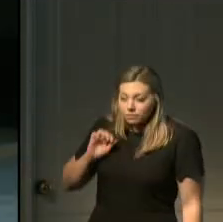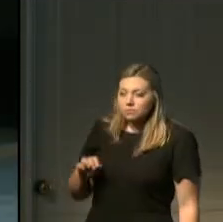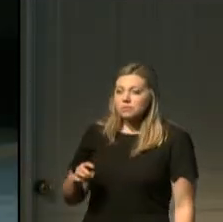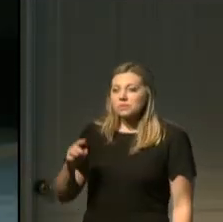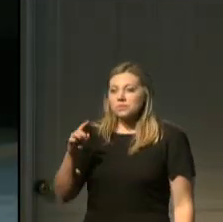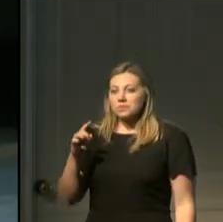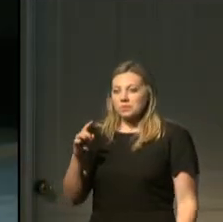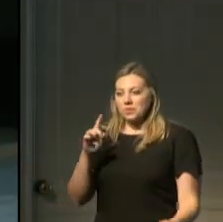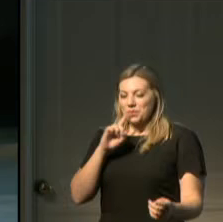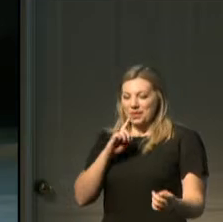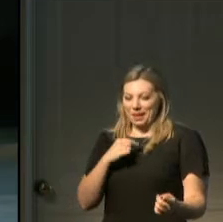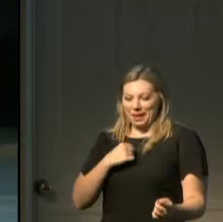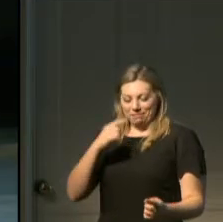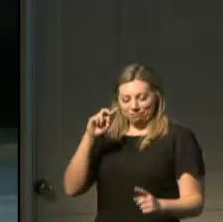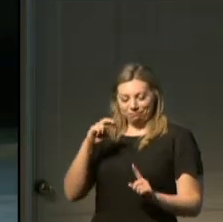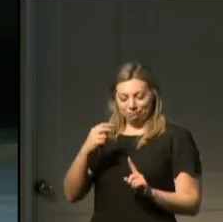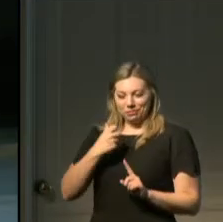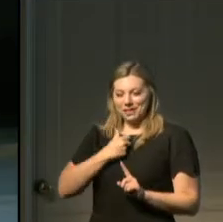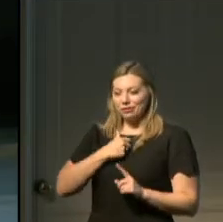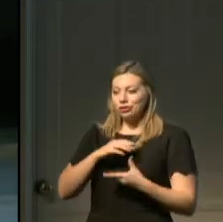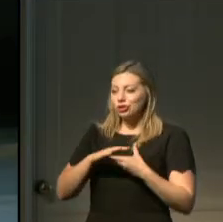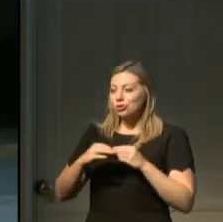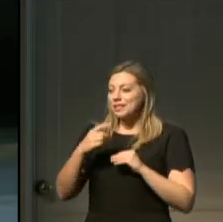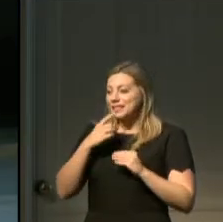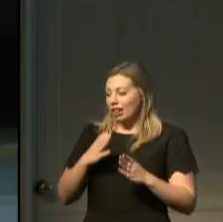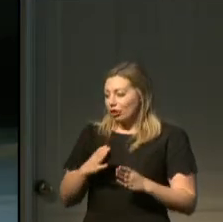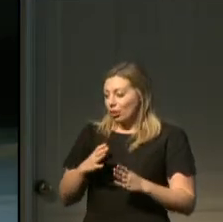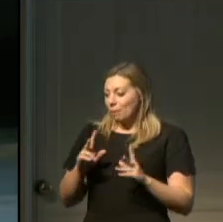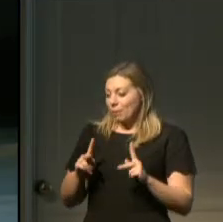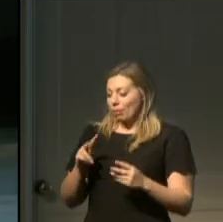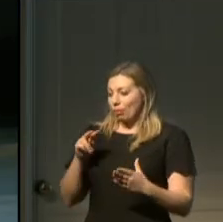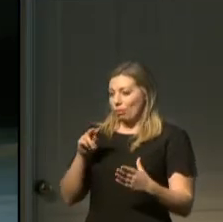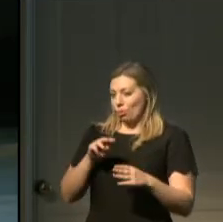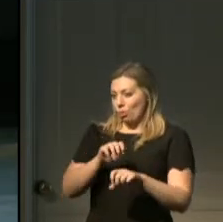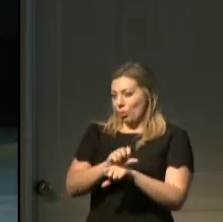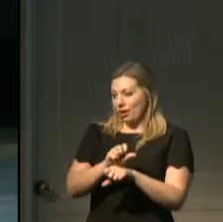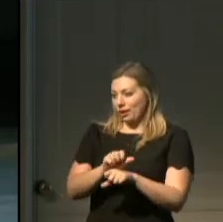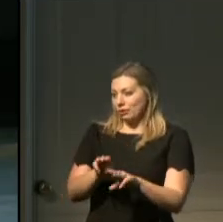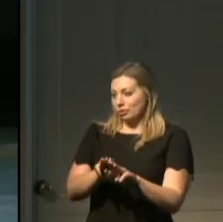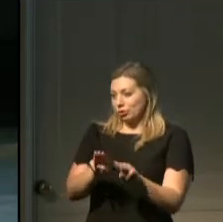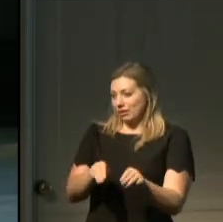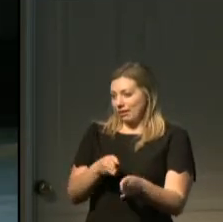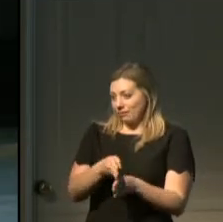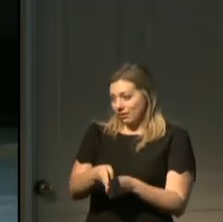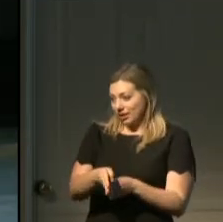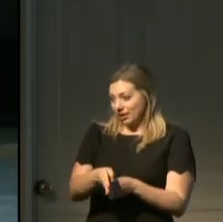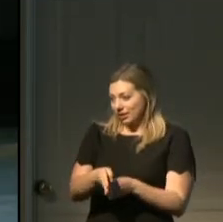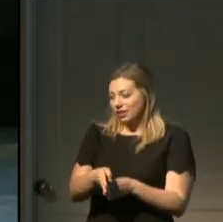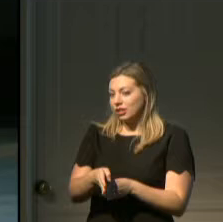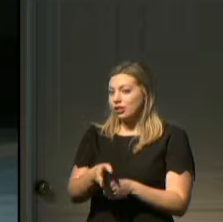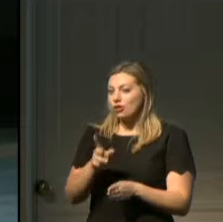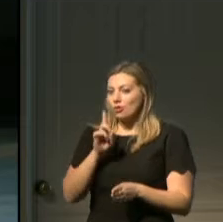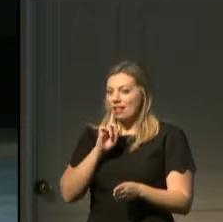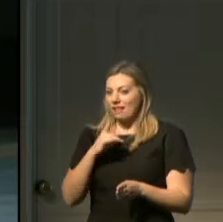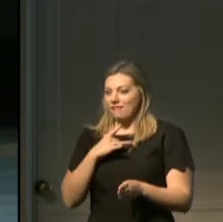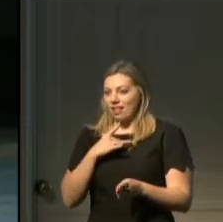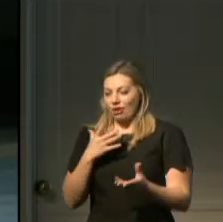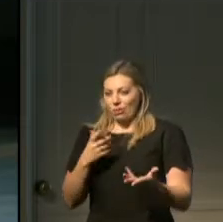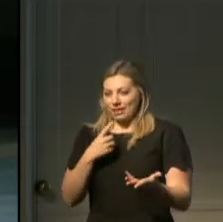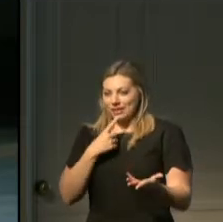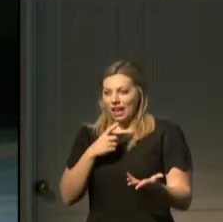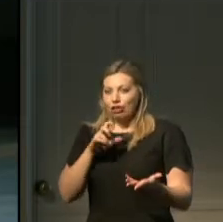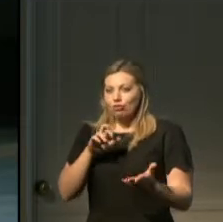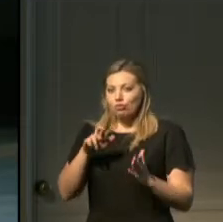storyteller, and as people working in the museum field, it feels like what we're saying is there is still a role